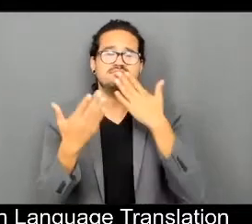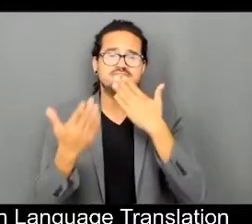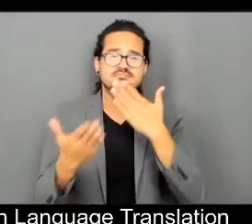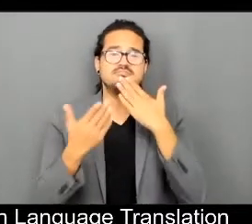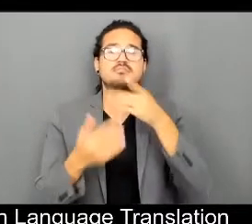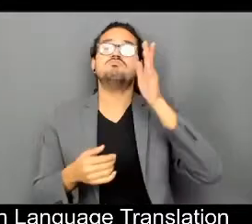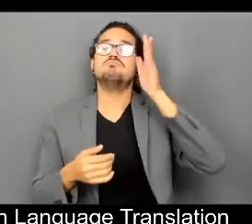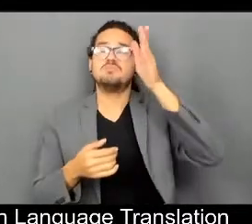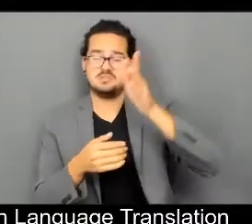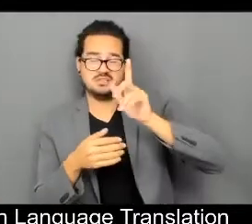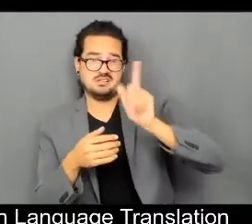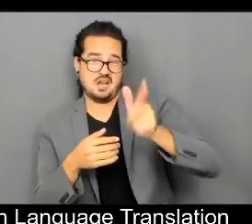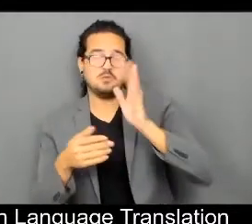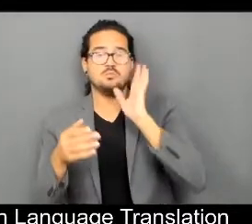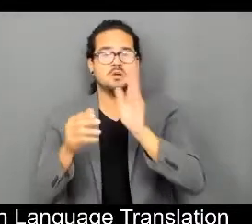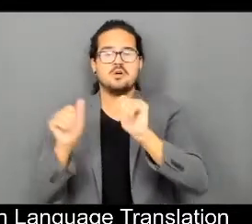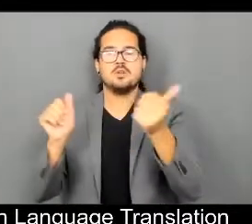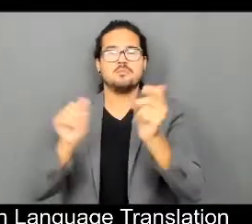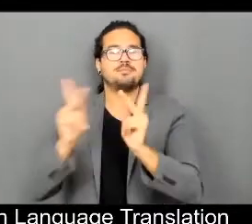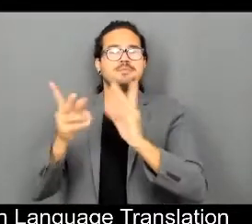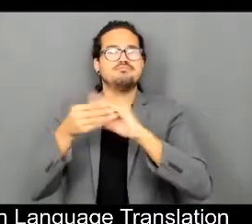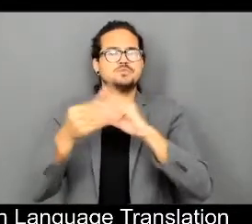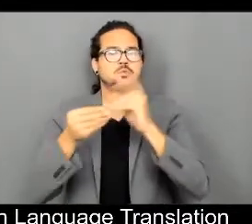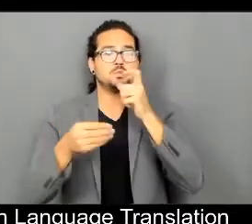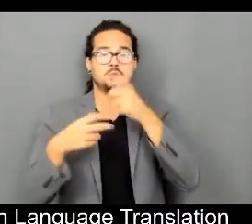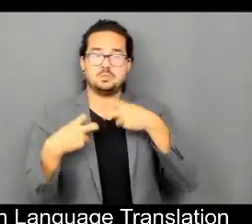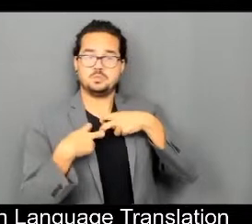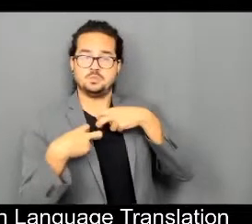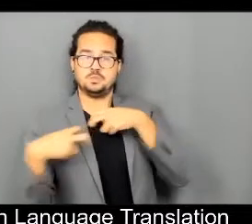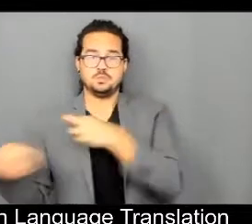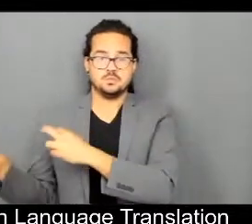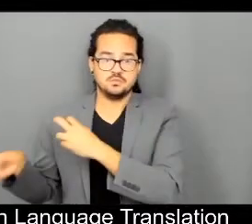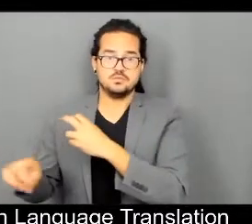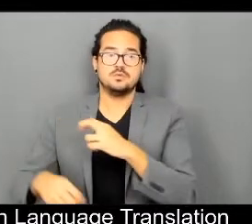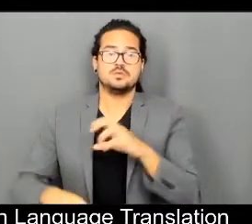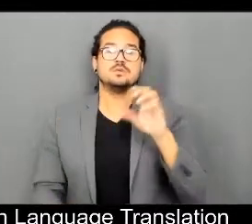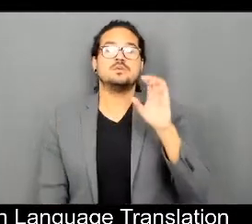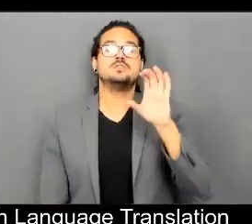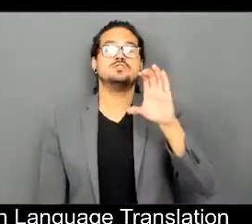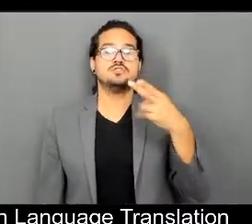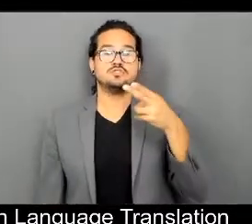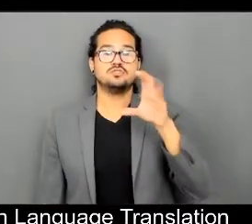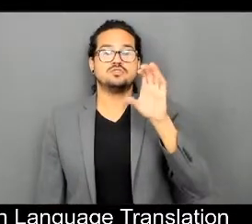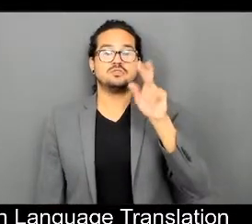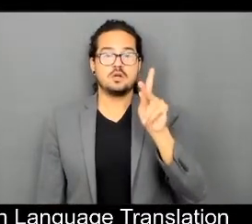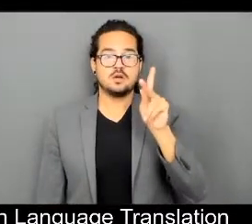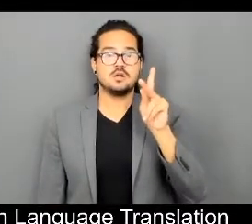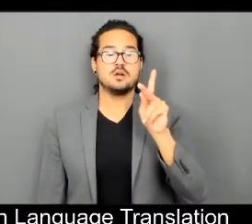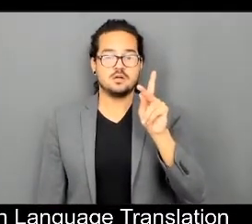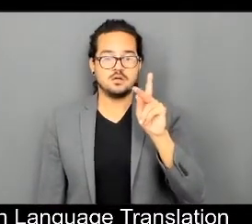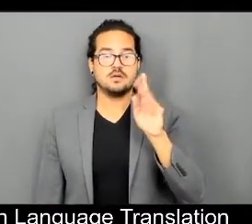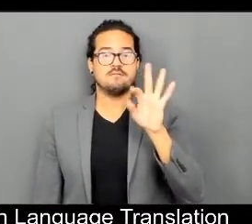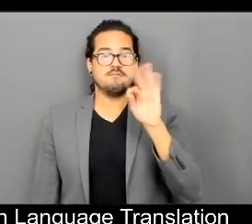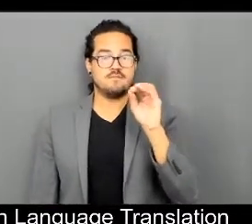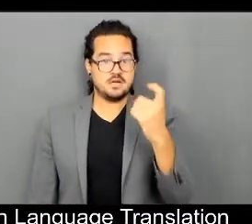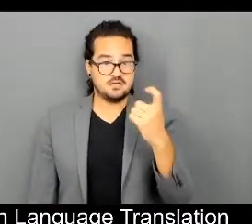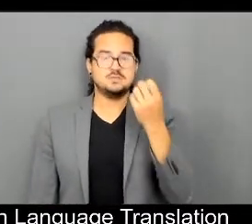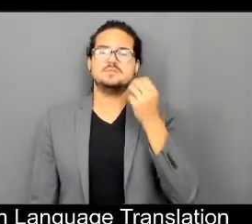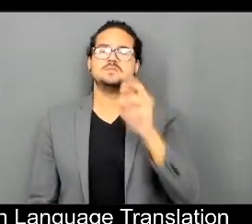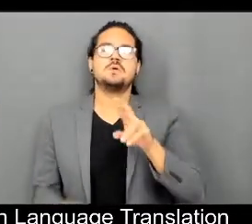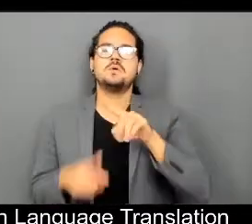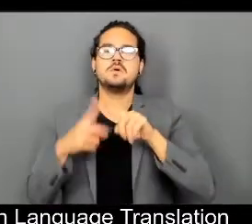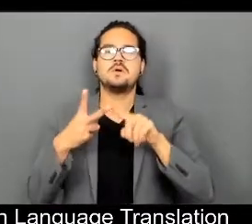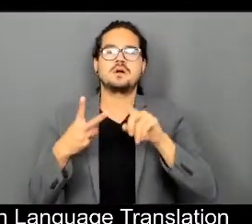me. And it's either Chuck Fox or Tim Howell. So please welcome them, and they'll bring you some additional